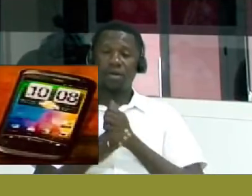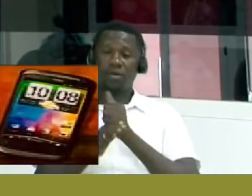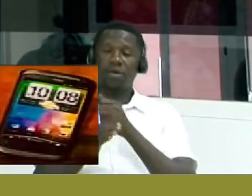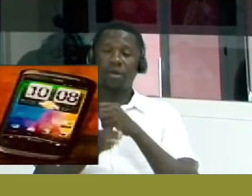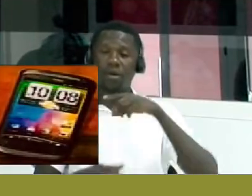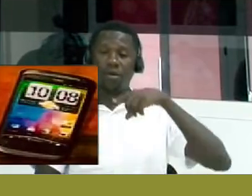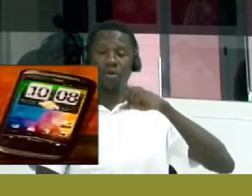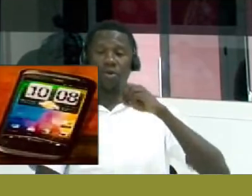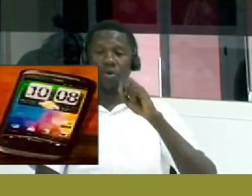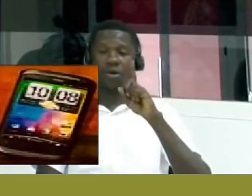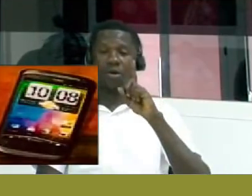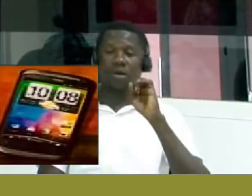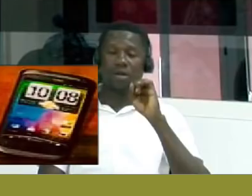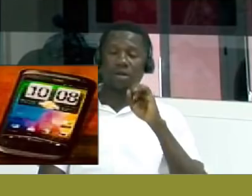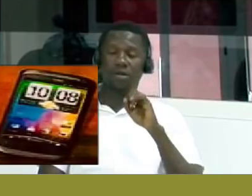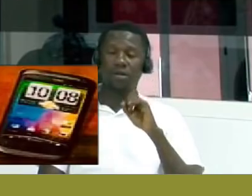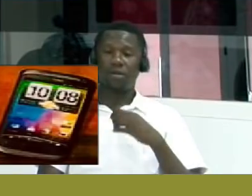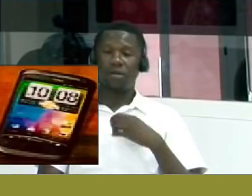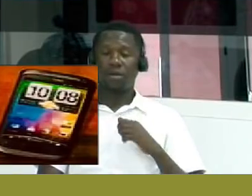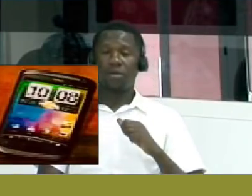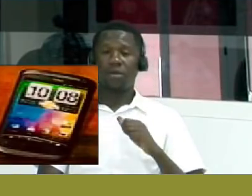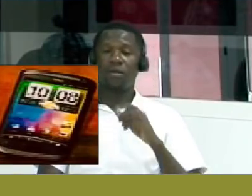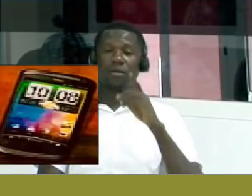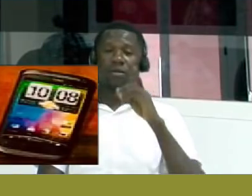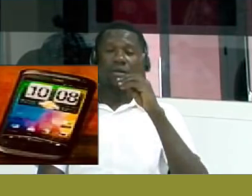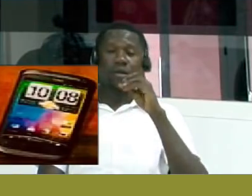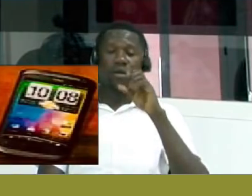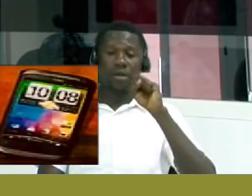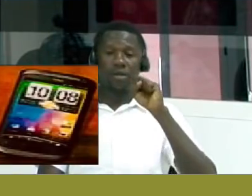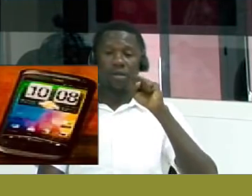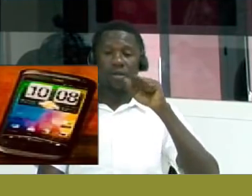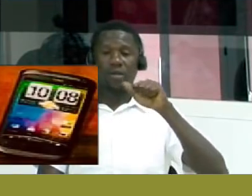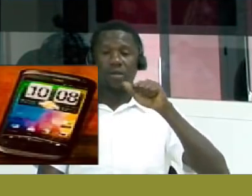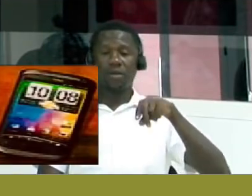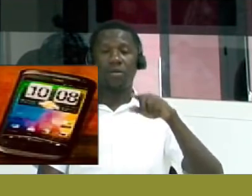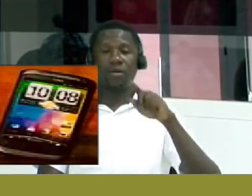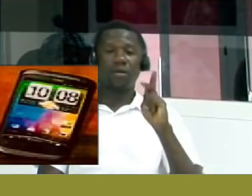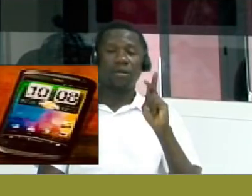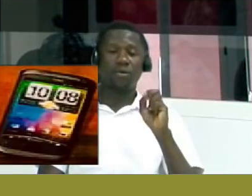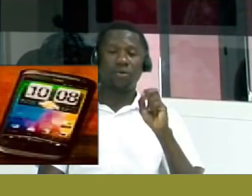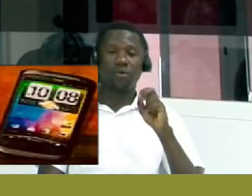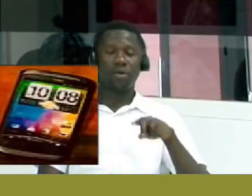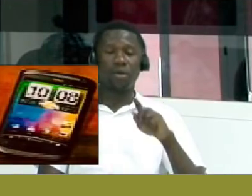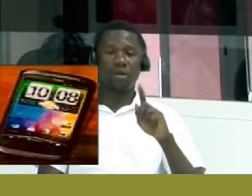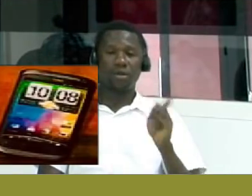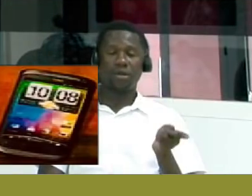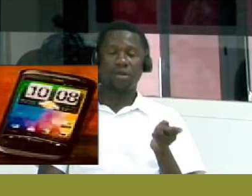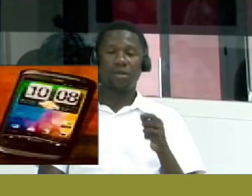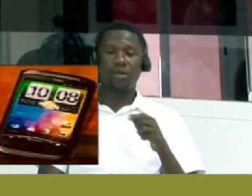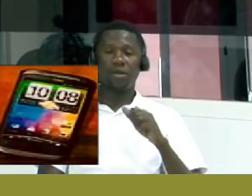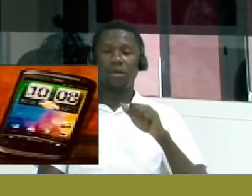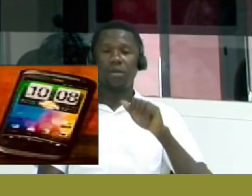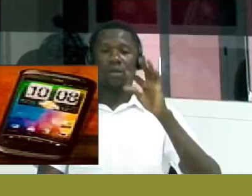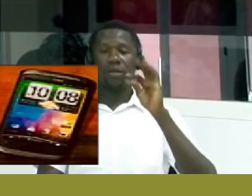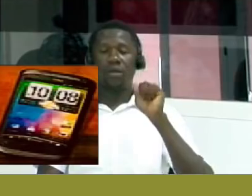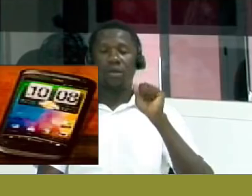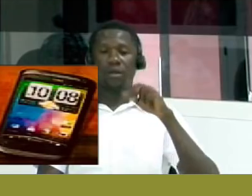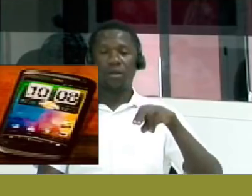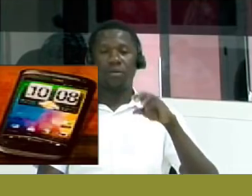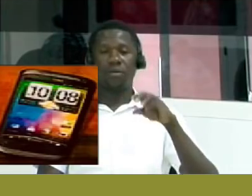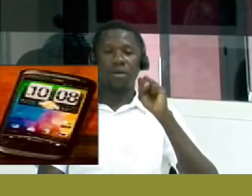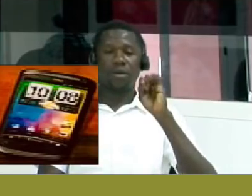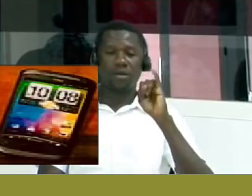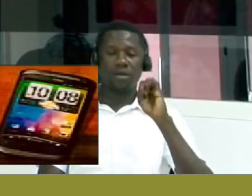commissioner. Give us names, sir. Oh yeah, the deputy Sankung Baji, the police advisor Tamsir Jase, the commissioner